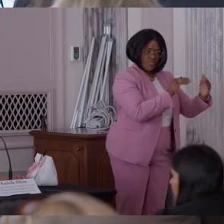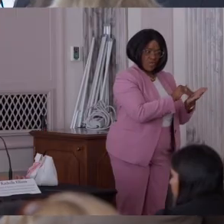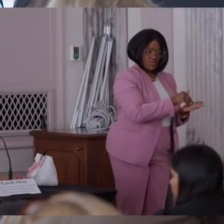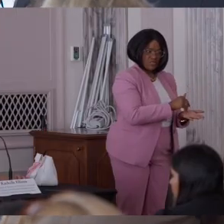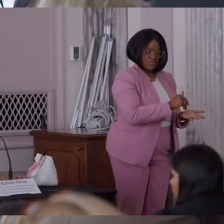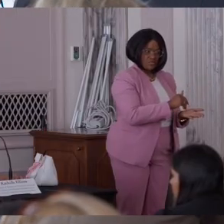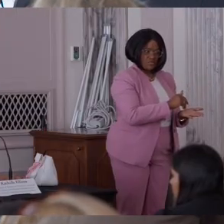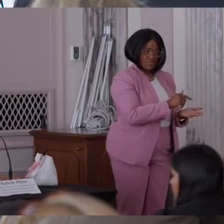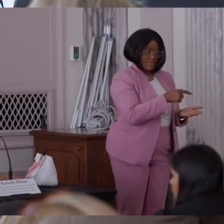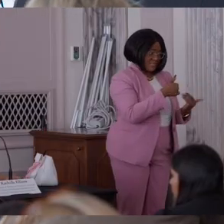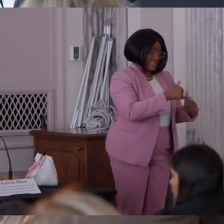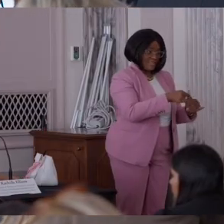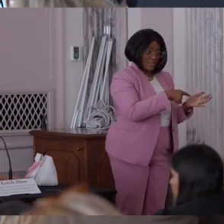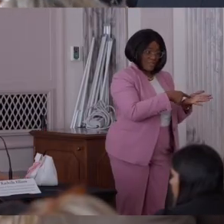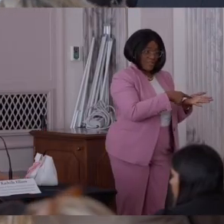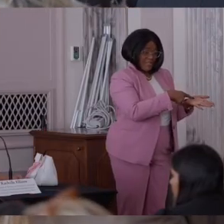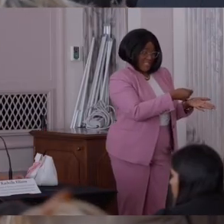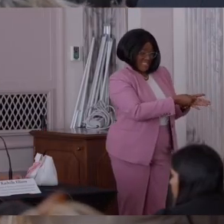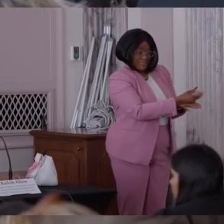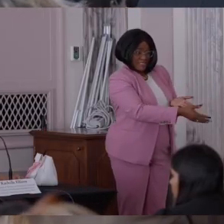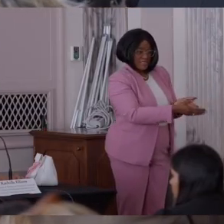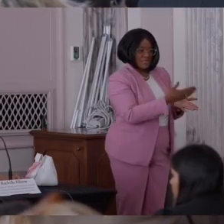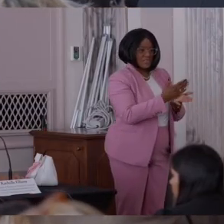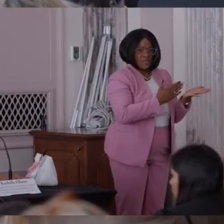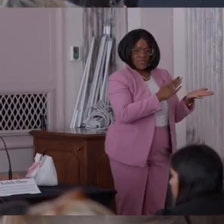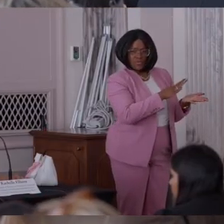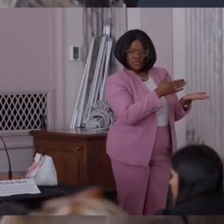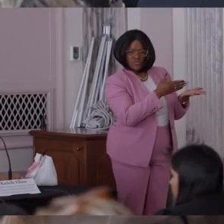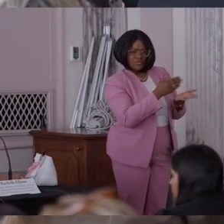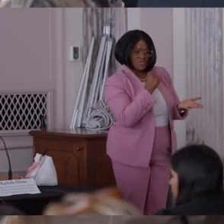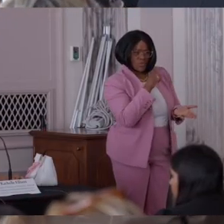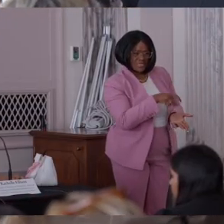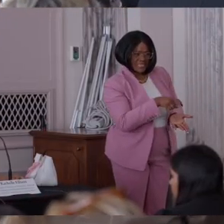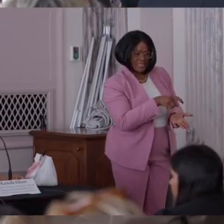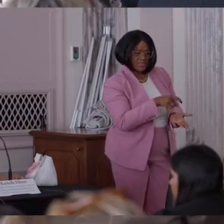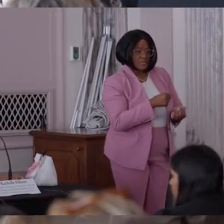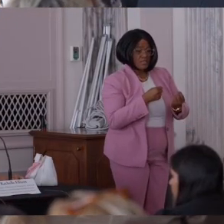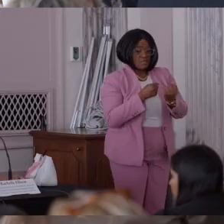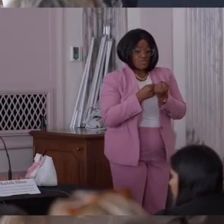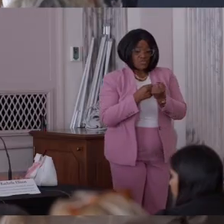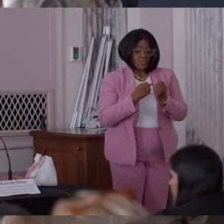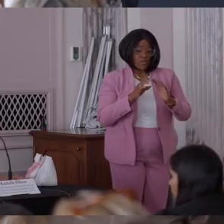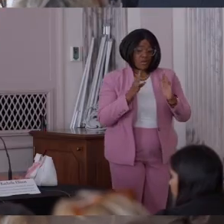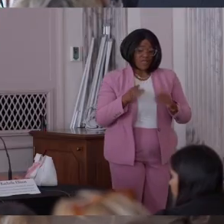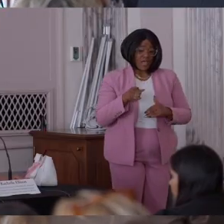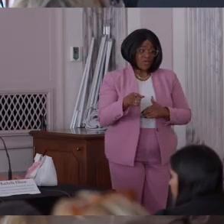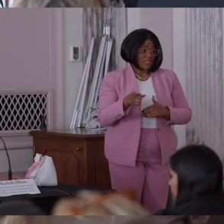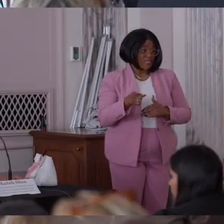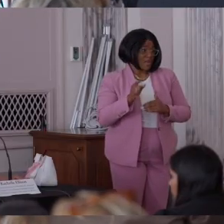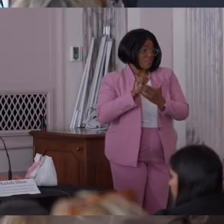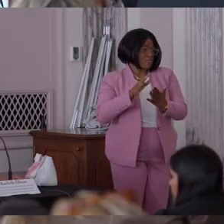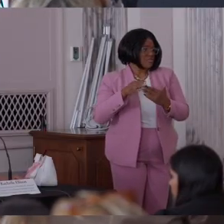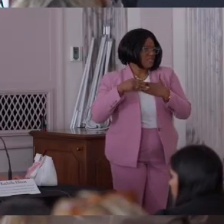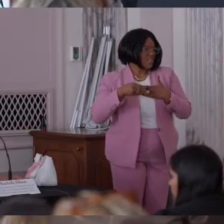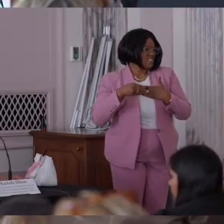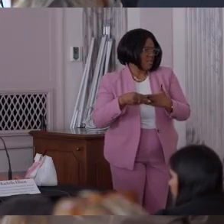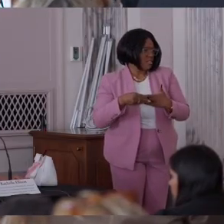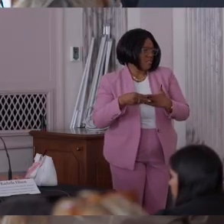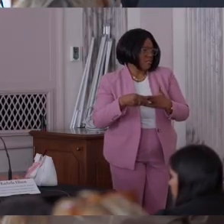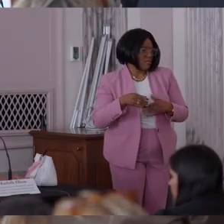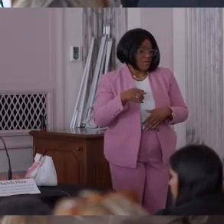people don't need it. And the fact is, with a supportive housing approach, it is flexible. So if the